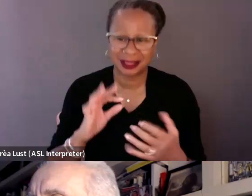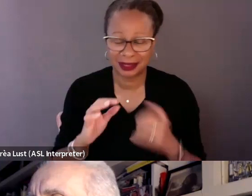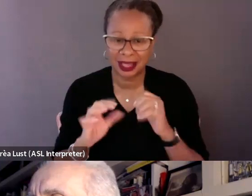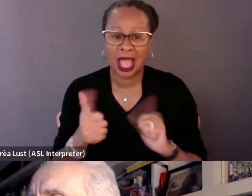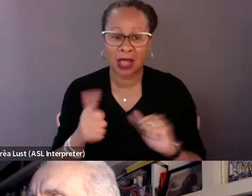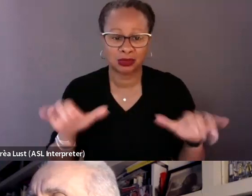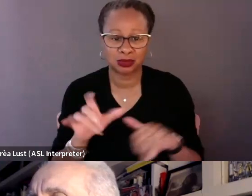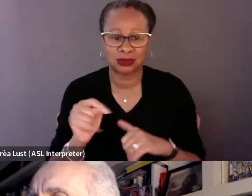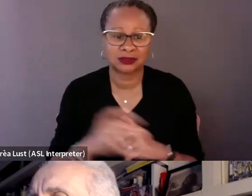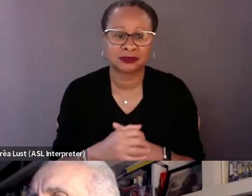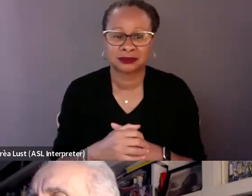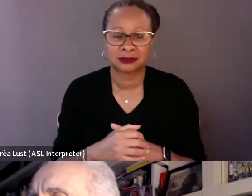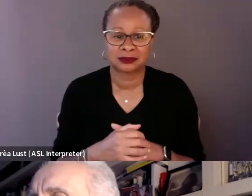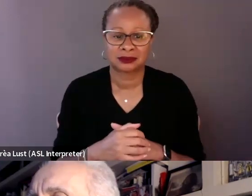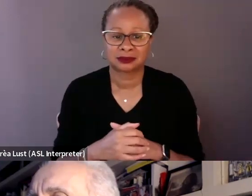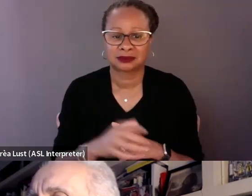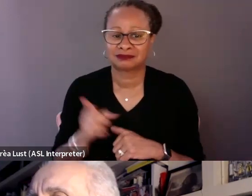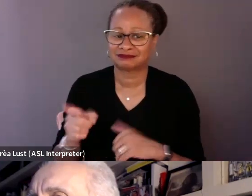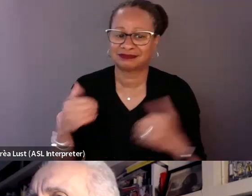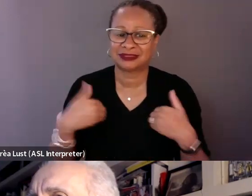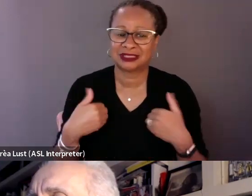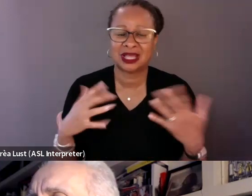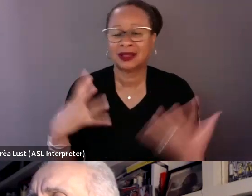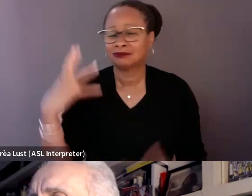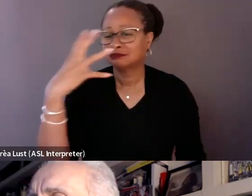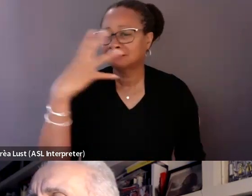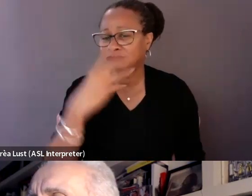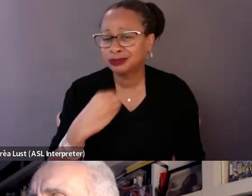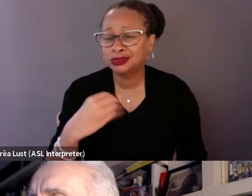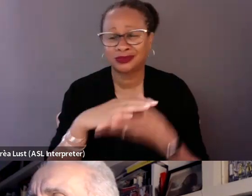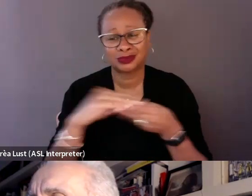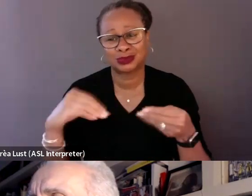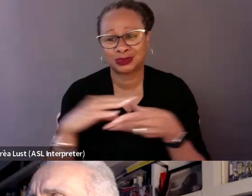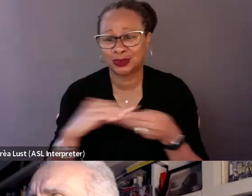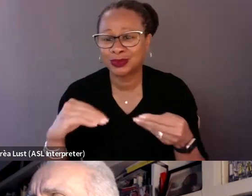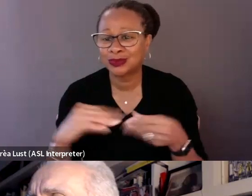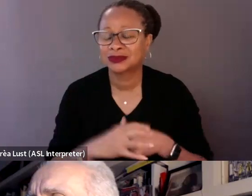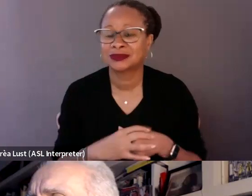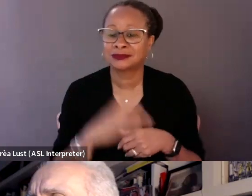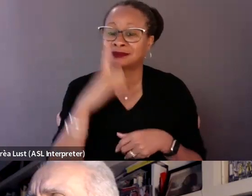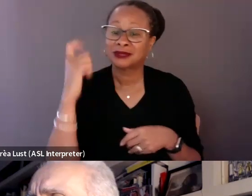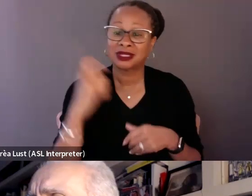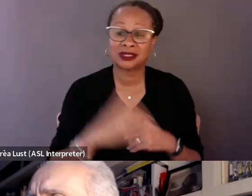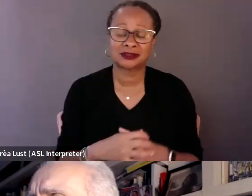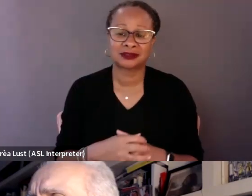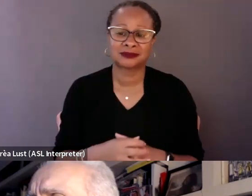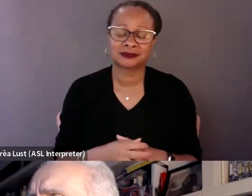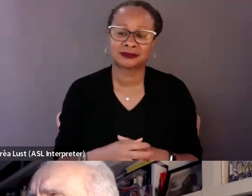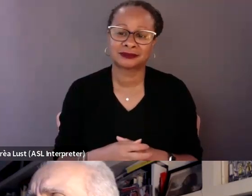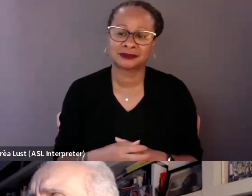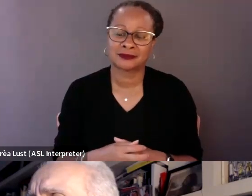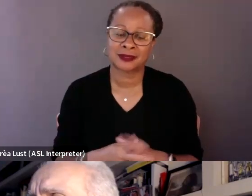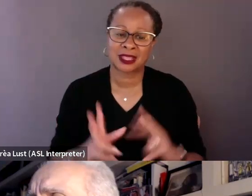do. And he have a beautiful story because he's a